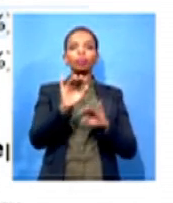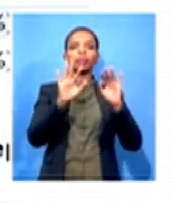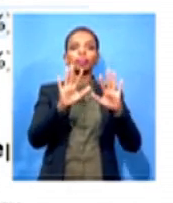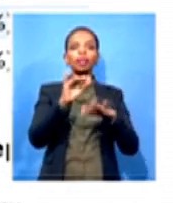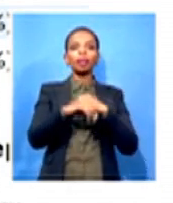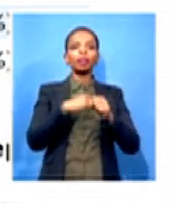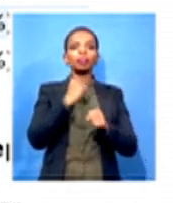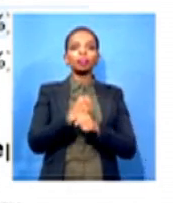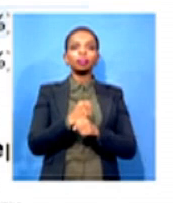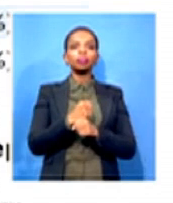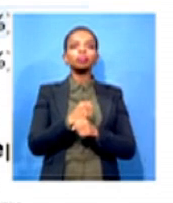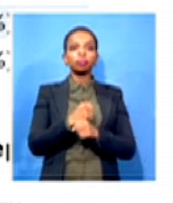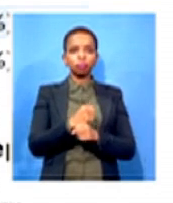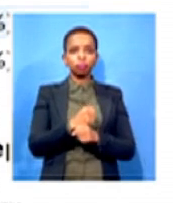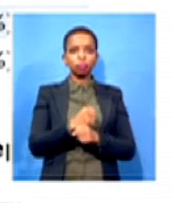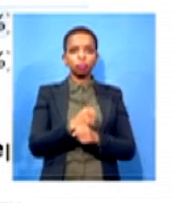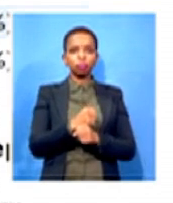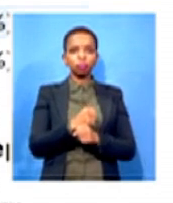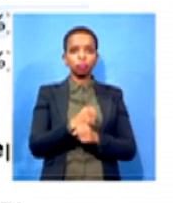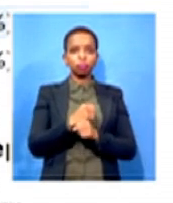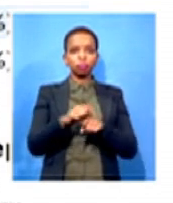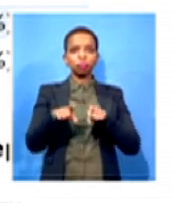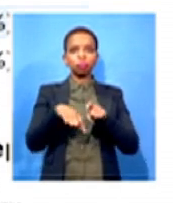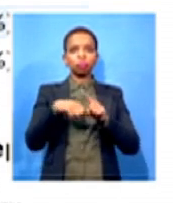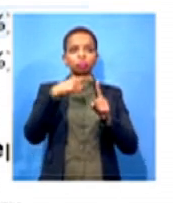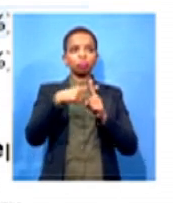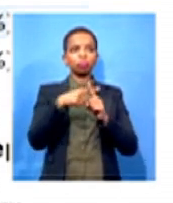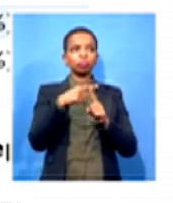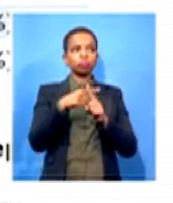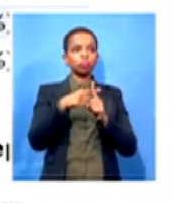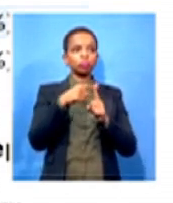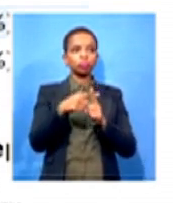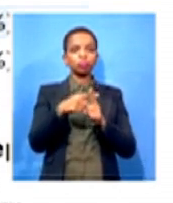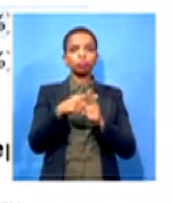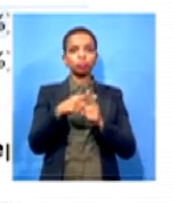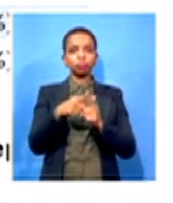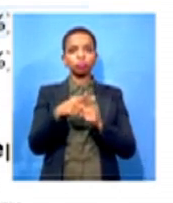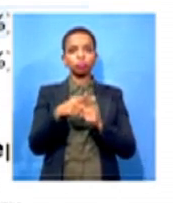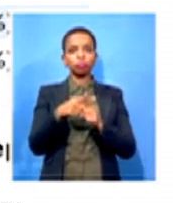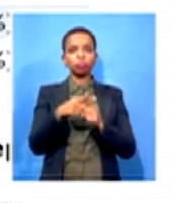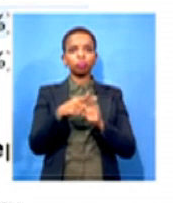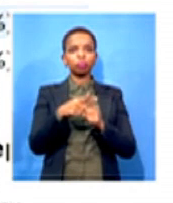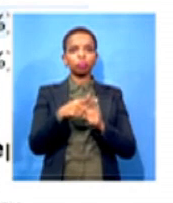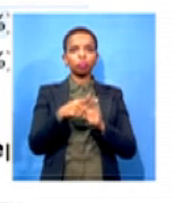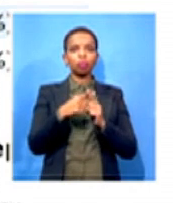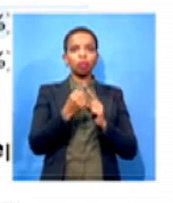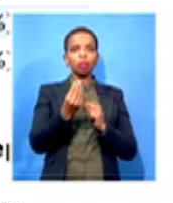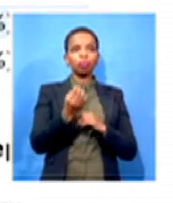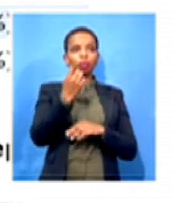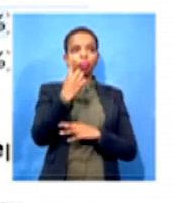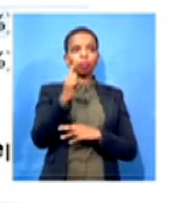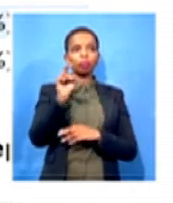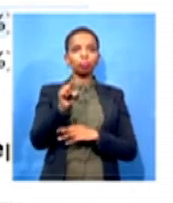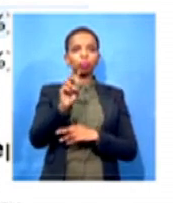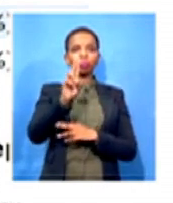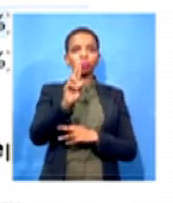were positive. 11 to 20 years, 1.2% were positive, looking at